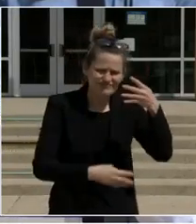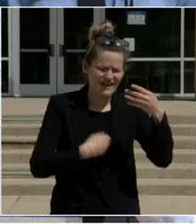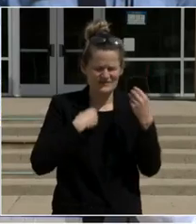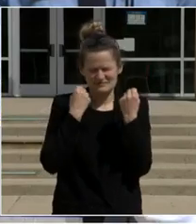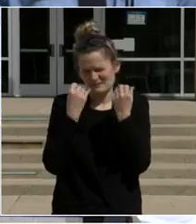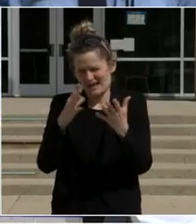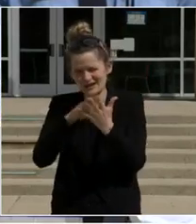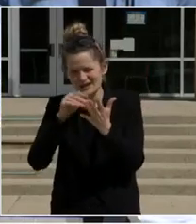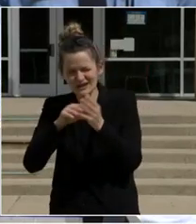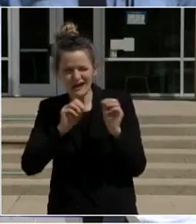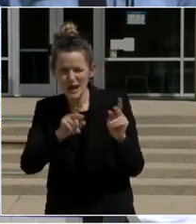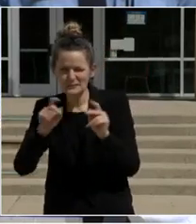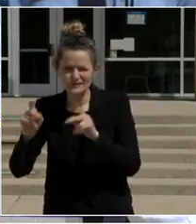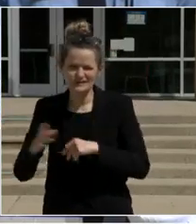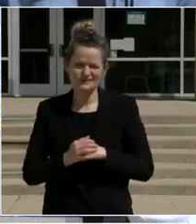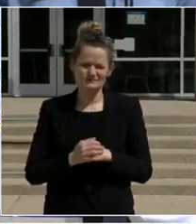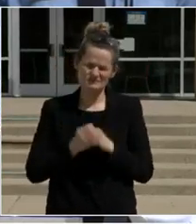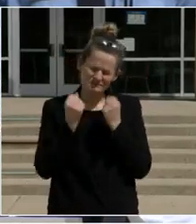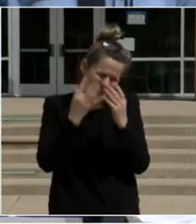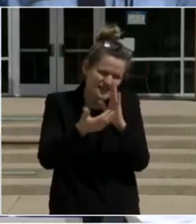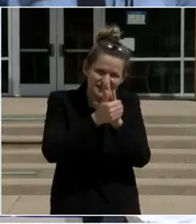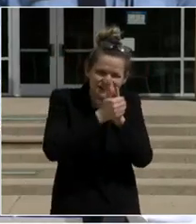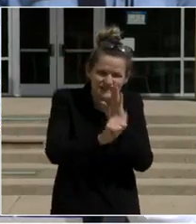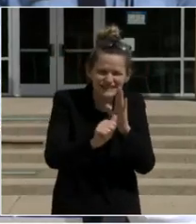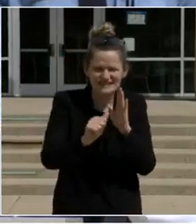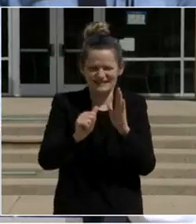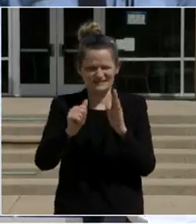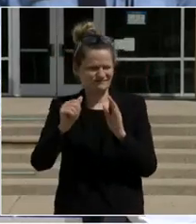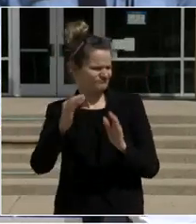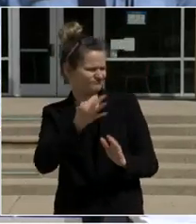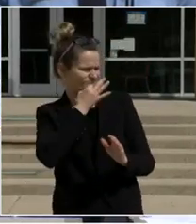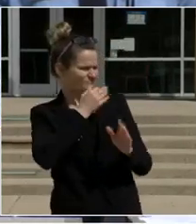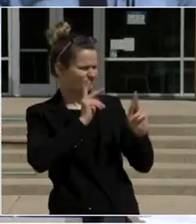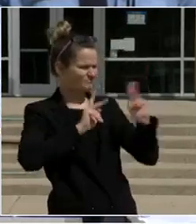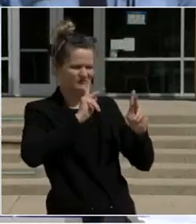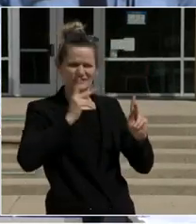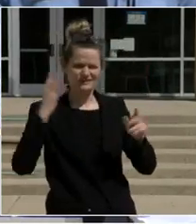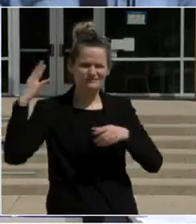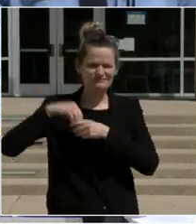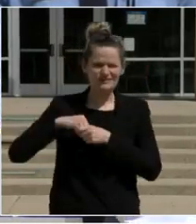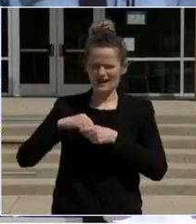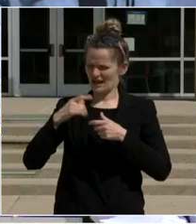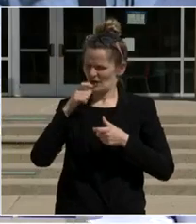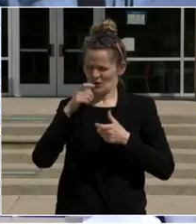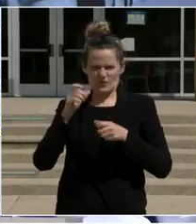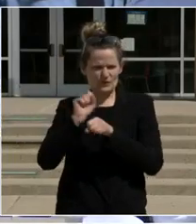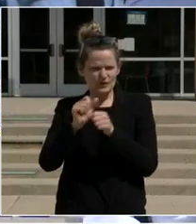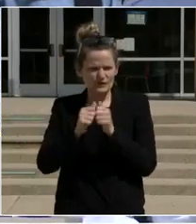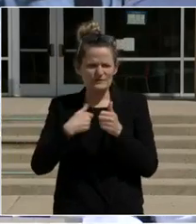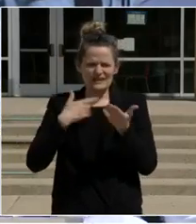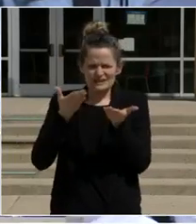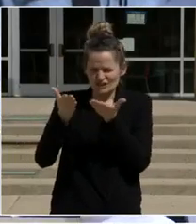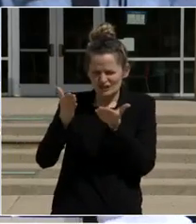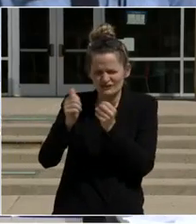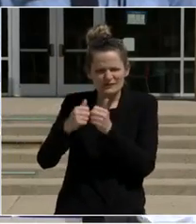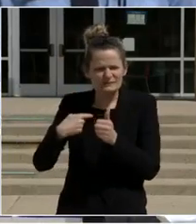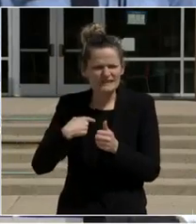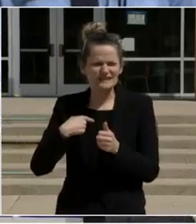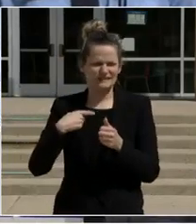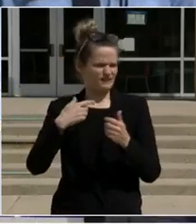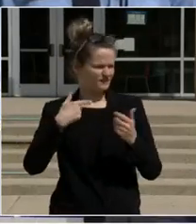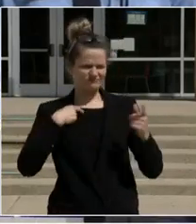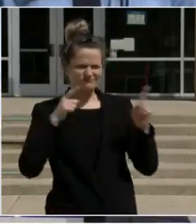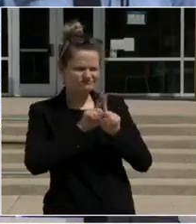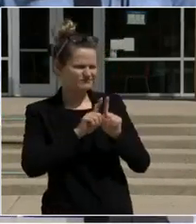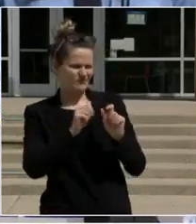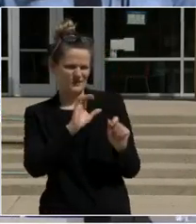I mastered while being a cadet, and they continue to serve me in my day-to-day policing as a patrol officer. Being a police officer